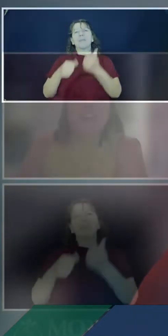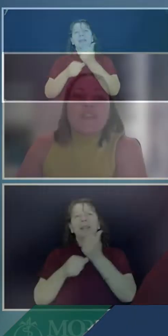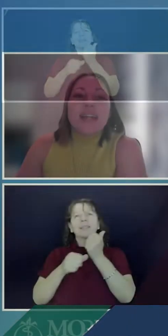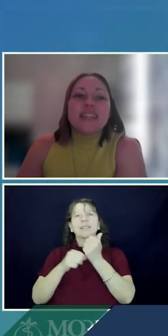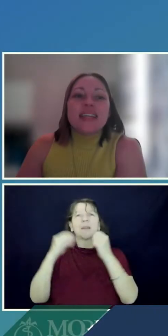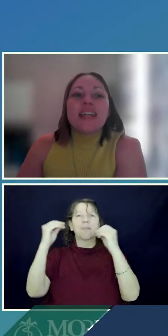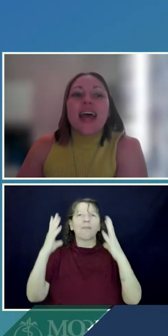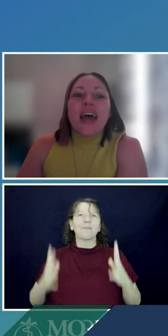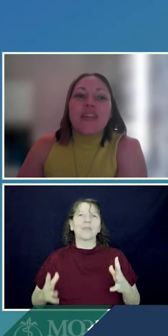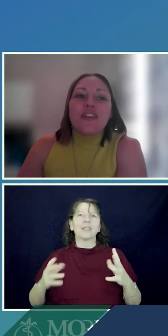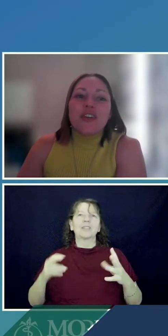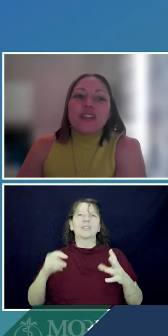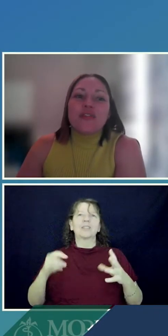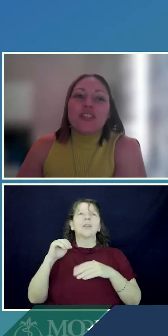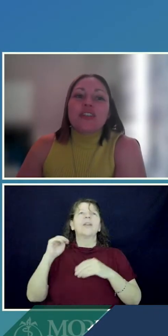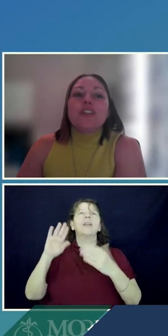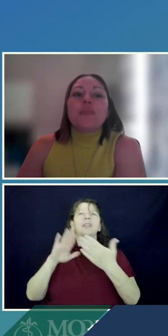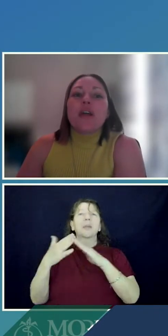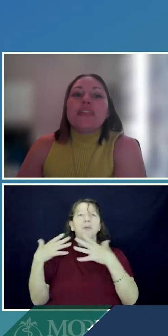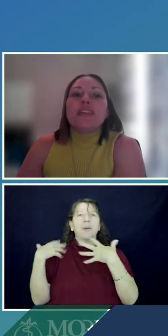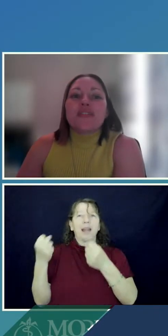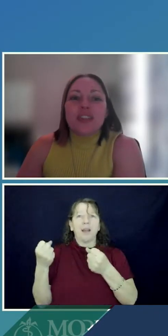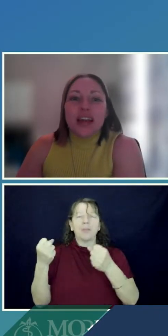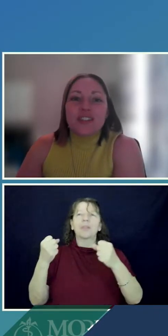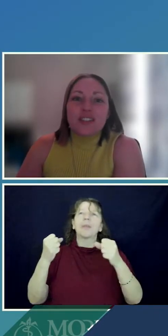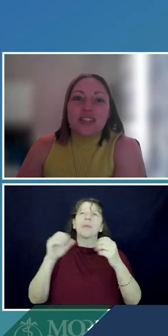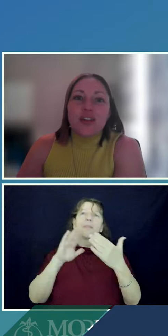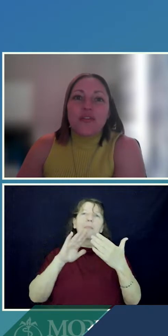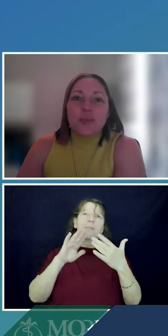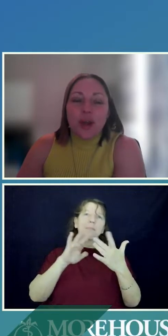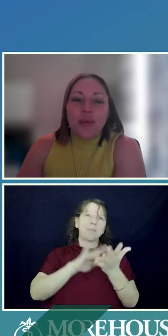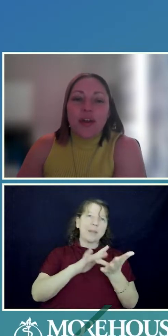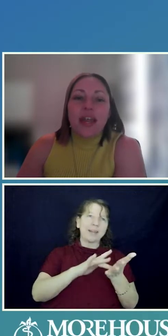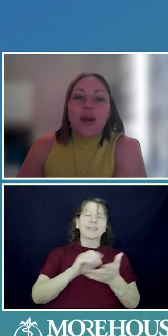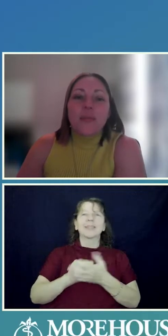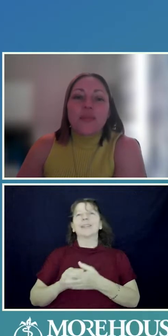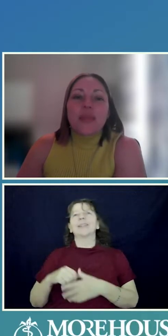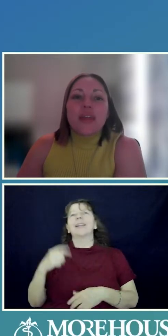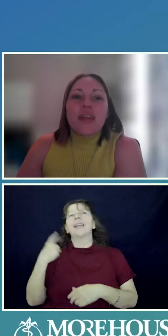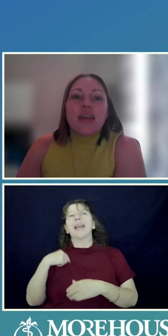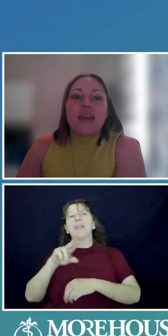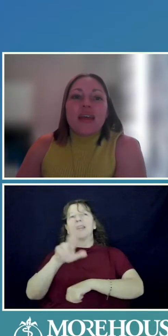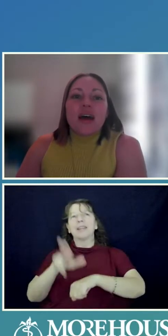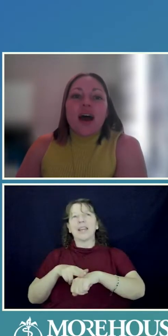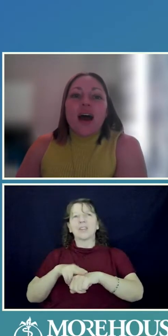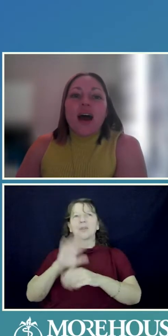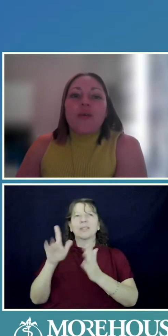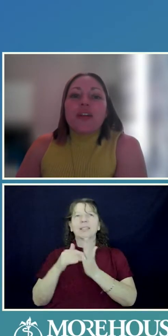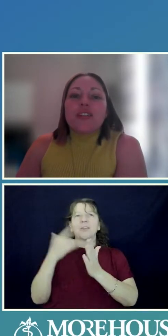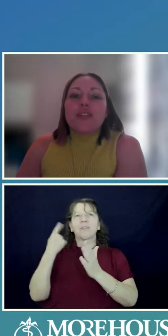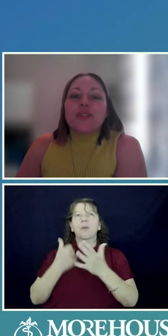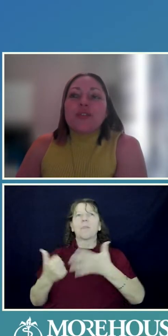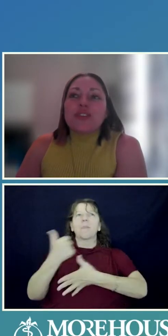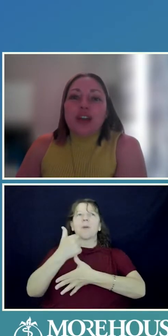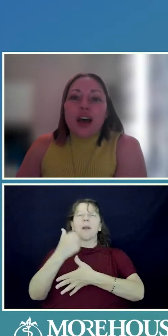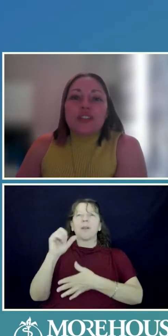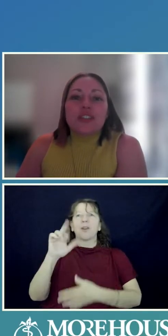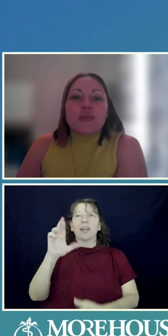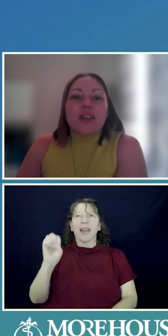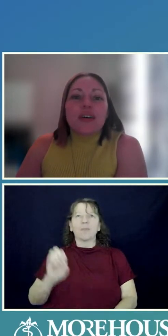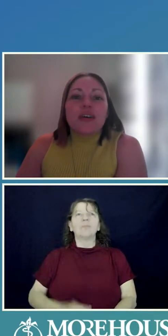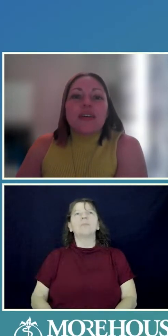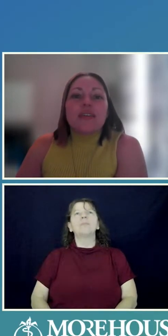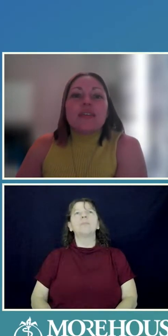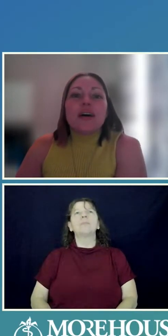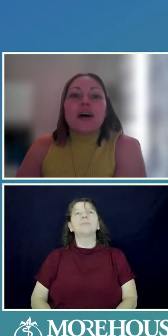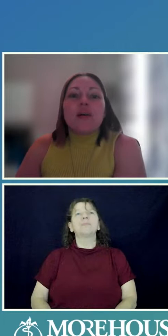and Preventive Medicine and the Director of Research and Policy for the National Center for Primary Care. I wanted to start out just